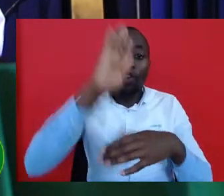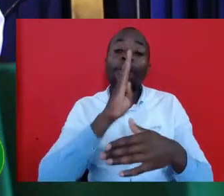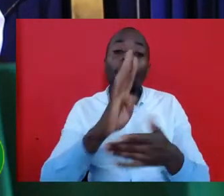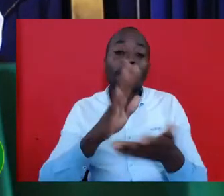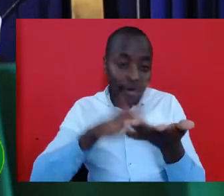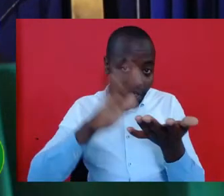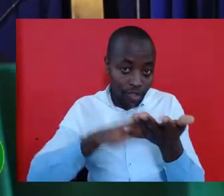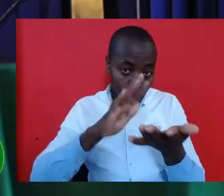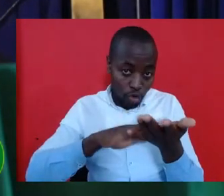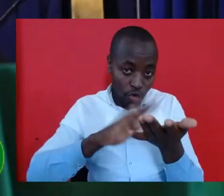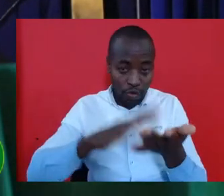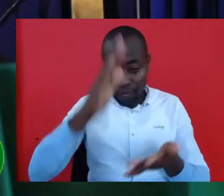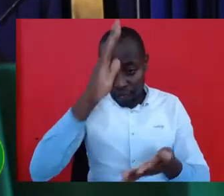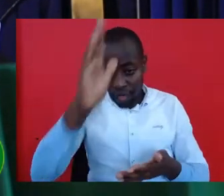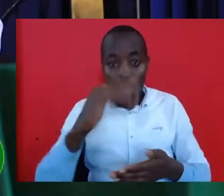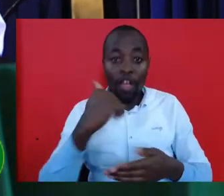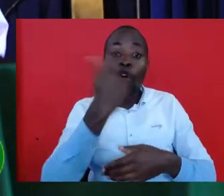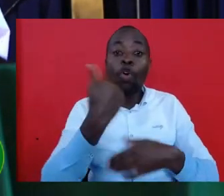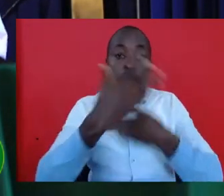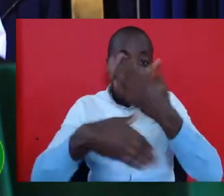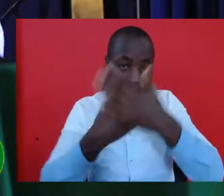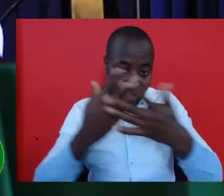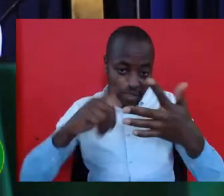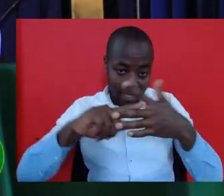Glory to the Father in whom all things began.